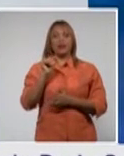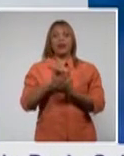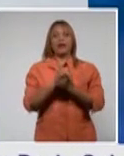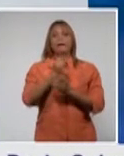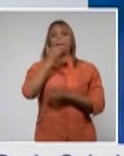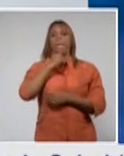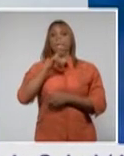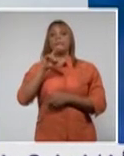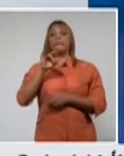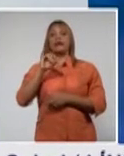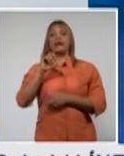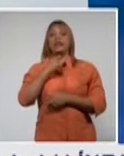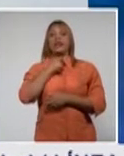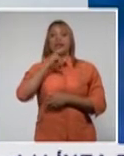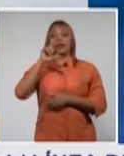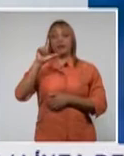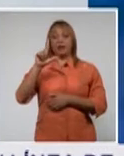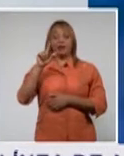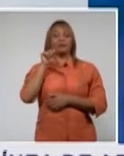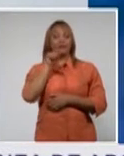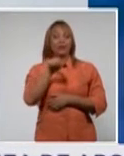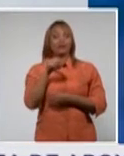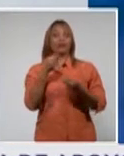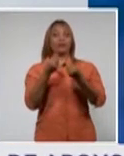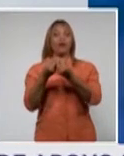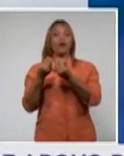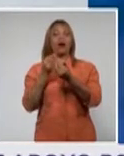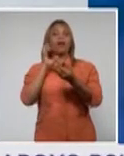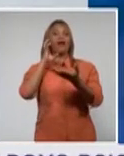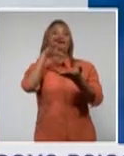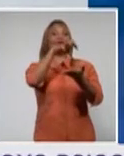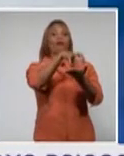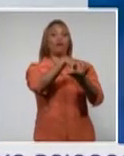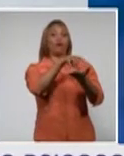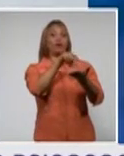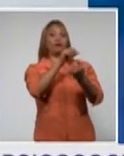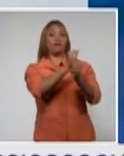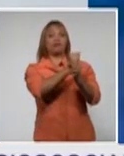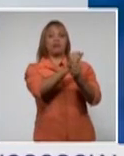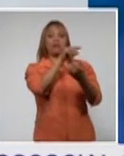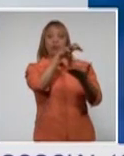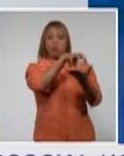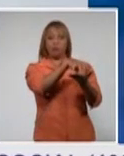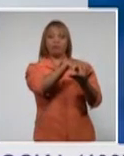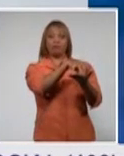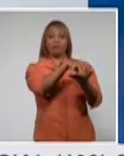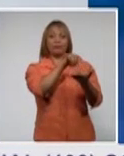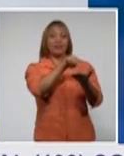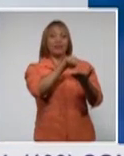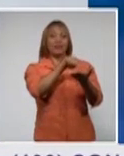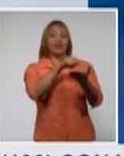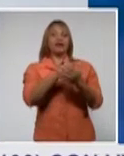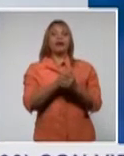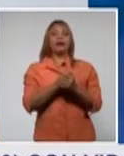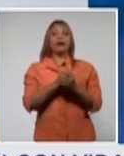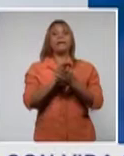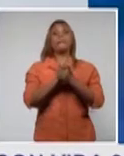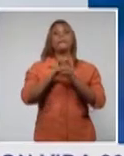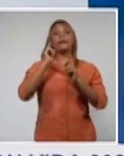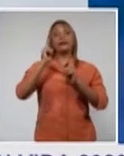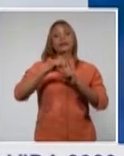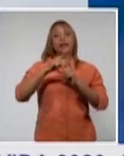linked to the recent outbreak in the area. 1 other case was also diagnosed in